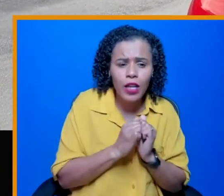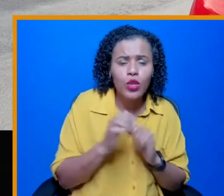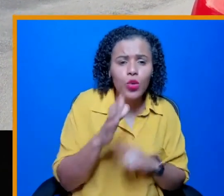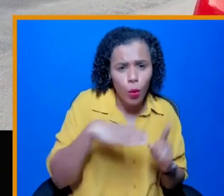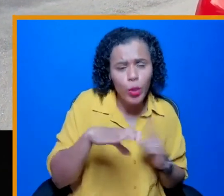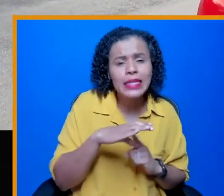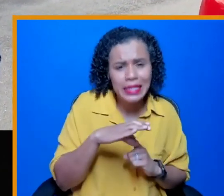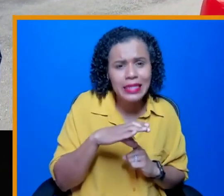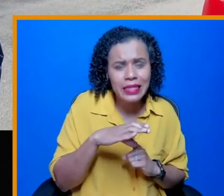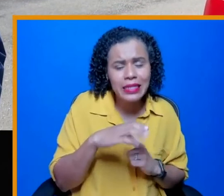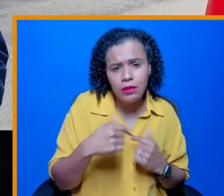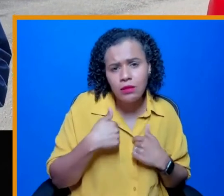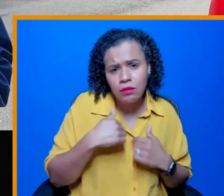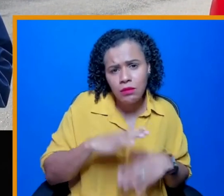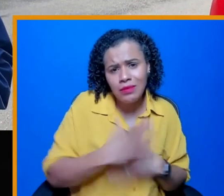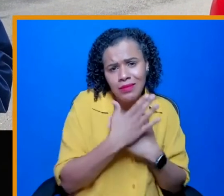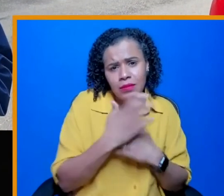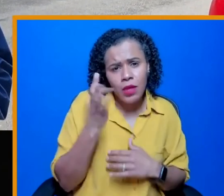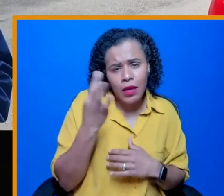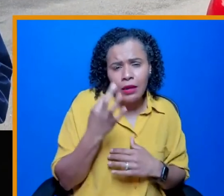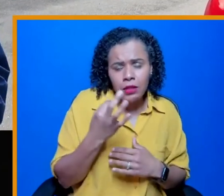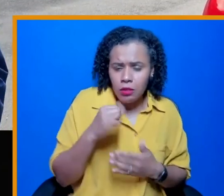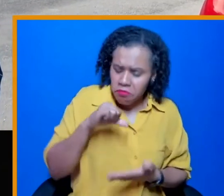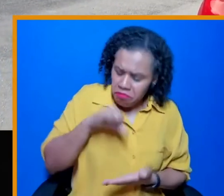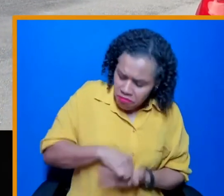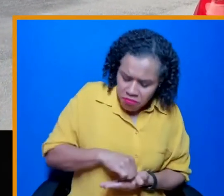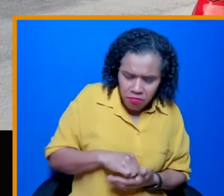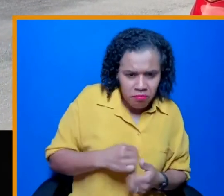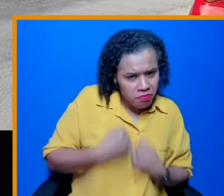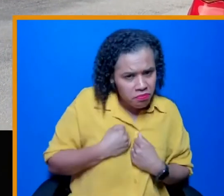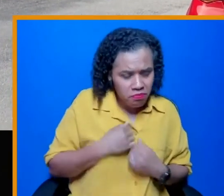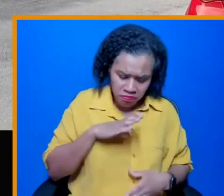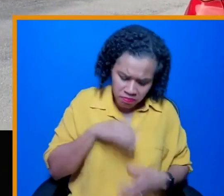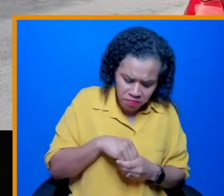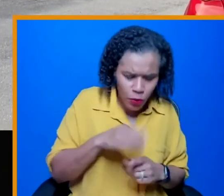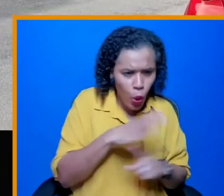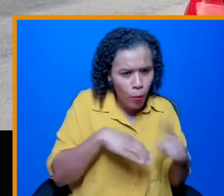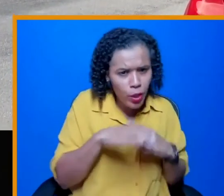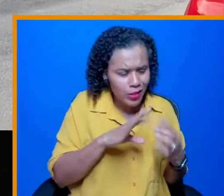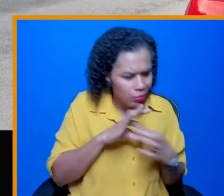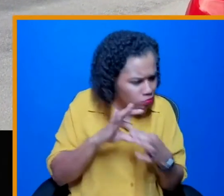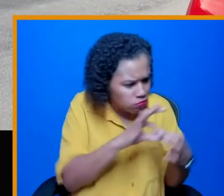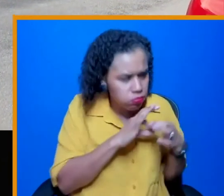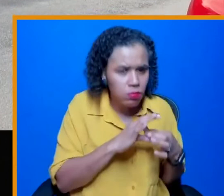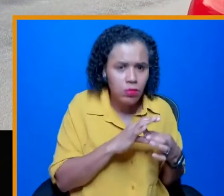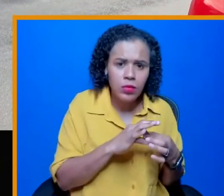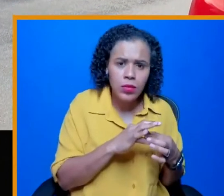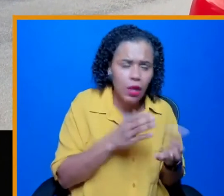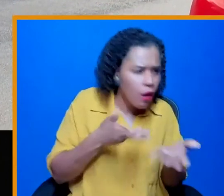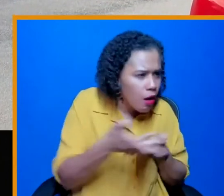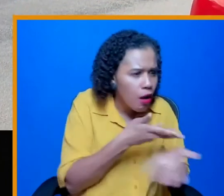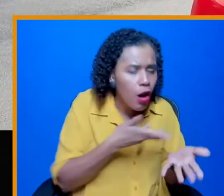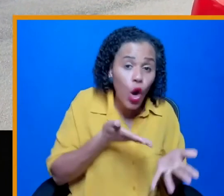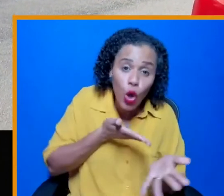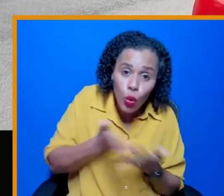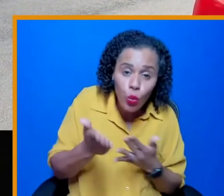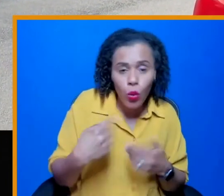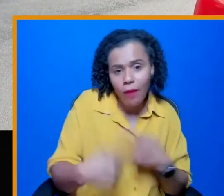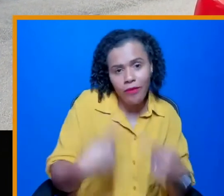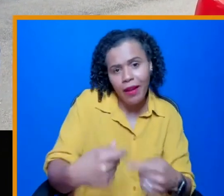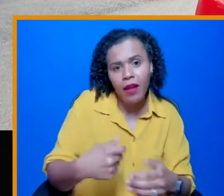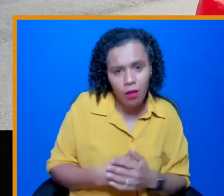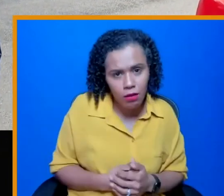Democrat councillors are always embedded in our communities. We work with our communities. We are in touch with them throughout the year.